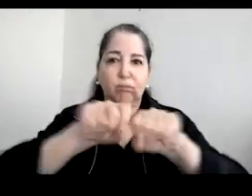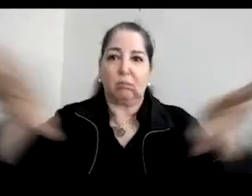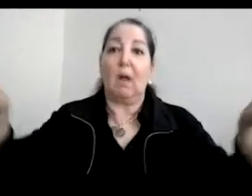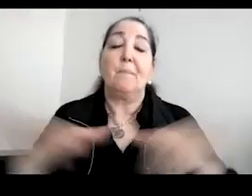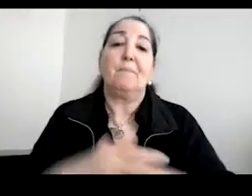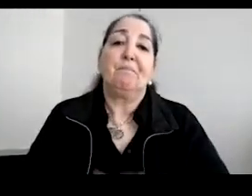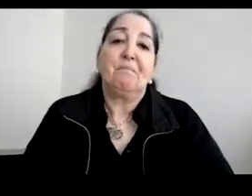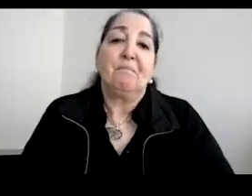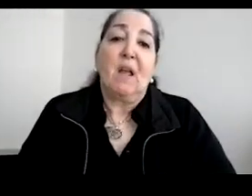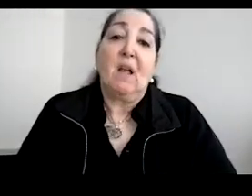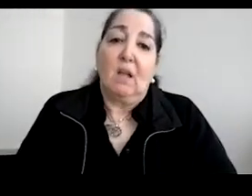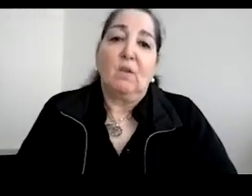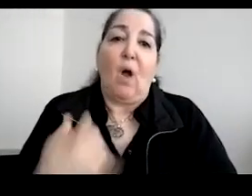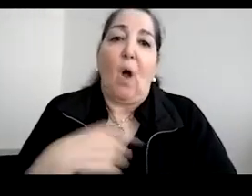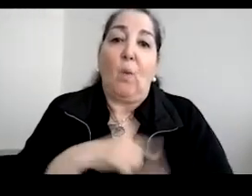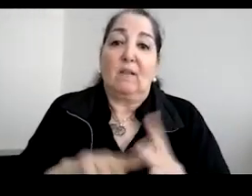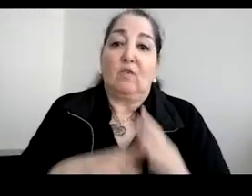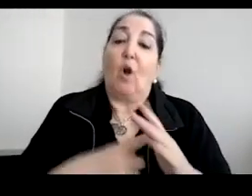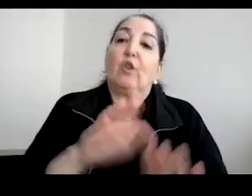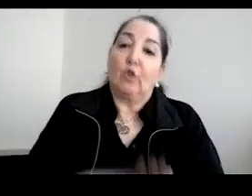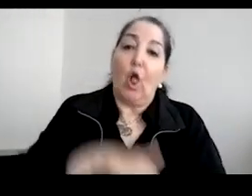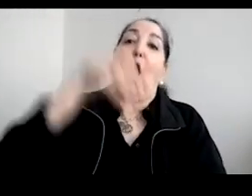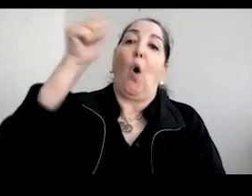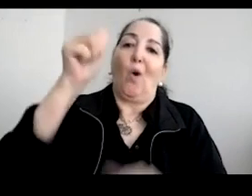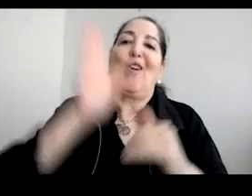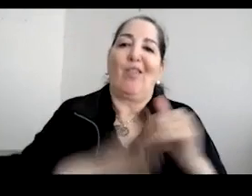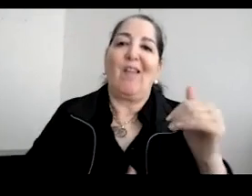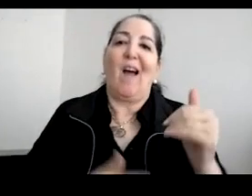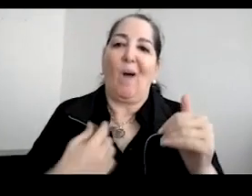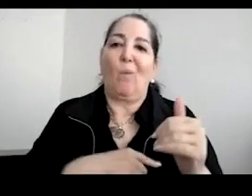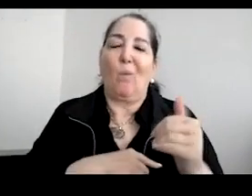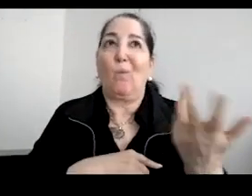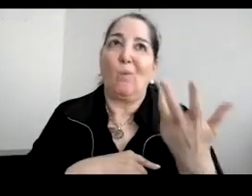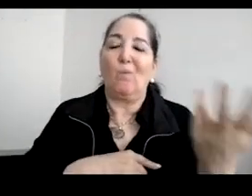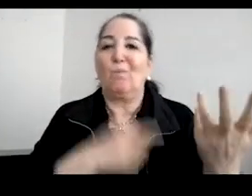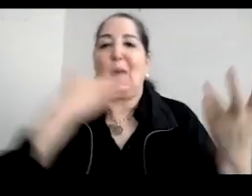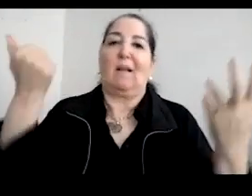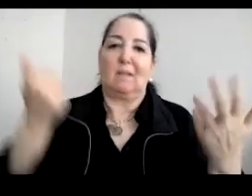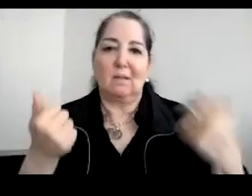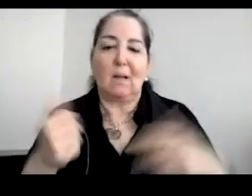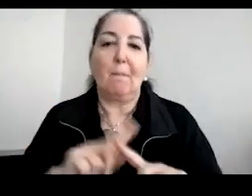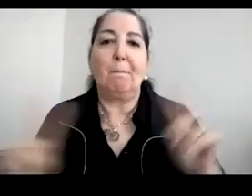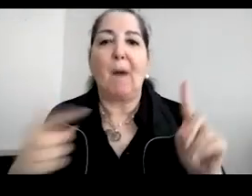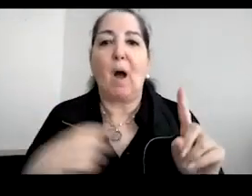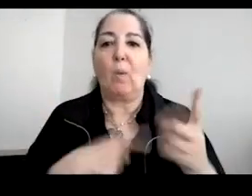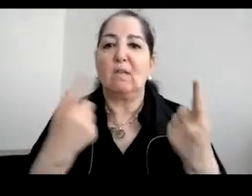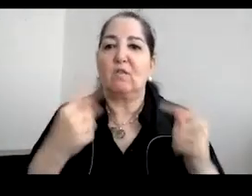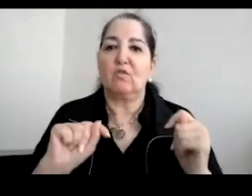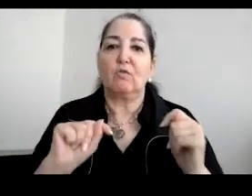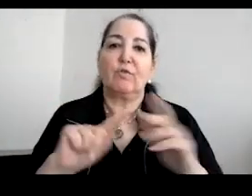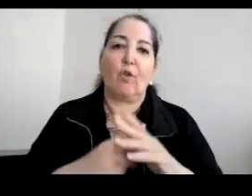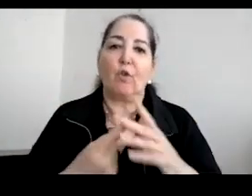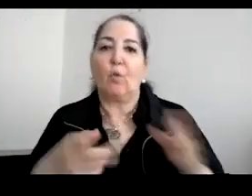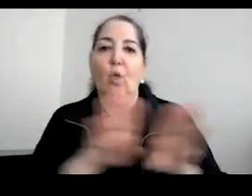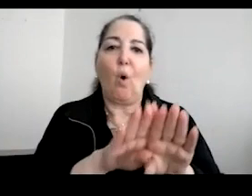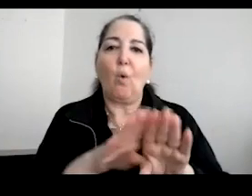ideal. But localities started to close down restaurants and other businesses on an ad hoc basis starting